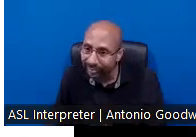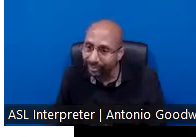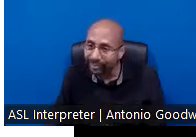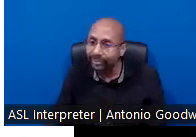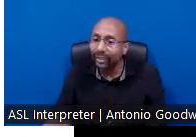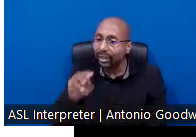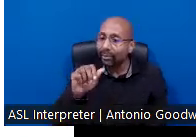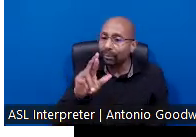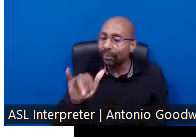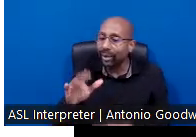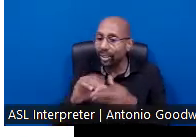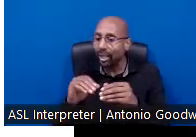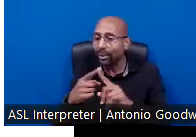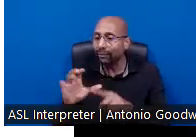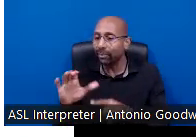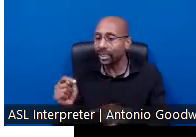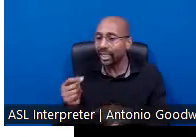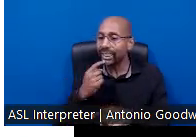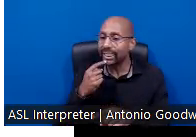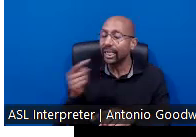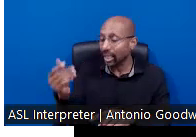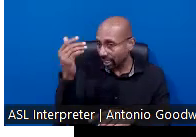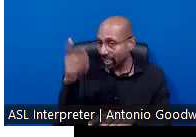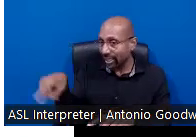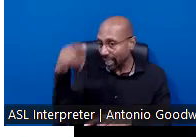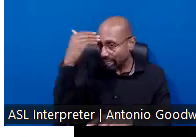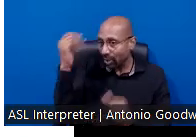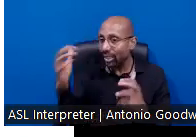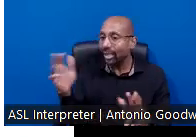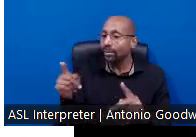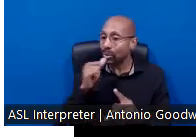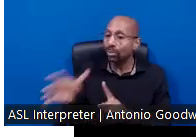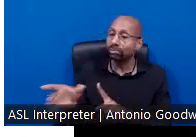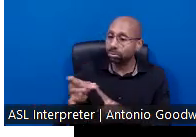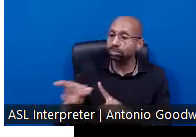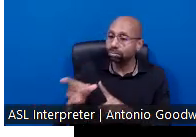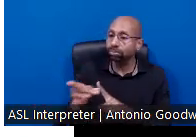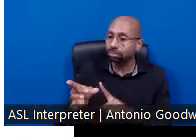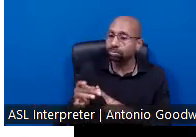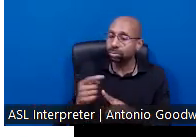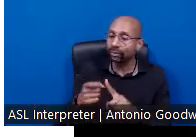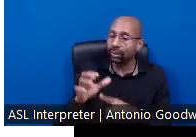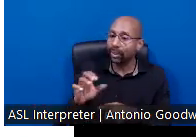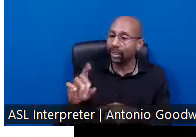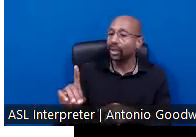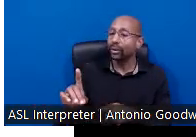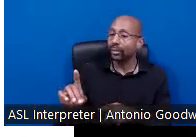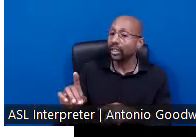didn't have severe symptoms. I can agree with that. I've known a couple of people who have caught